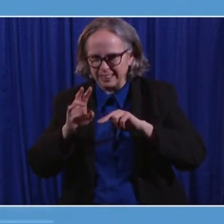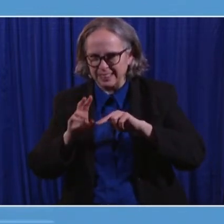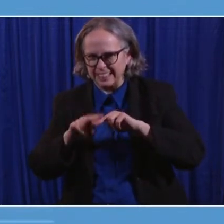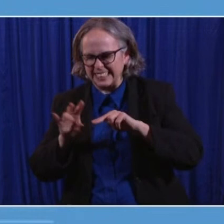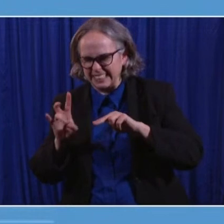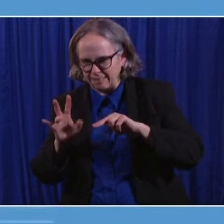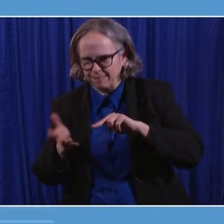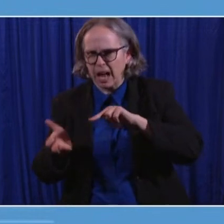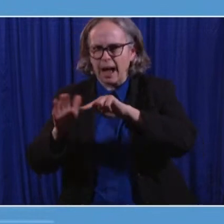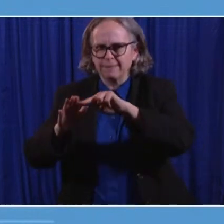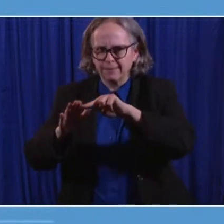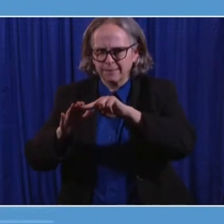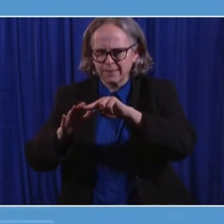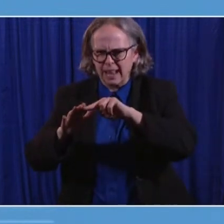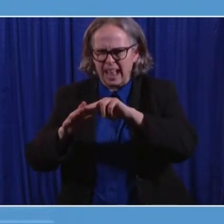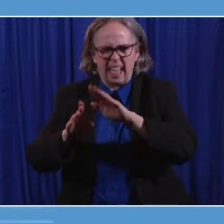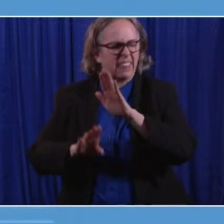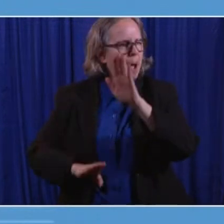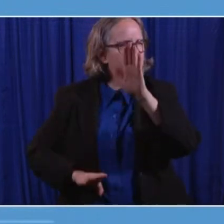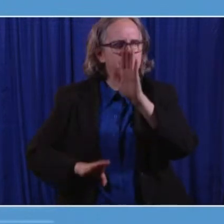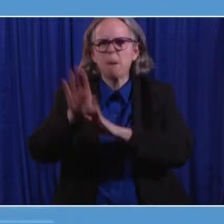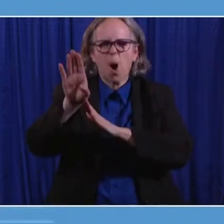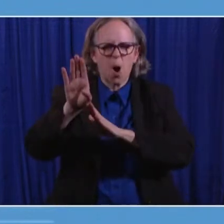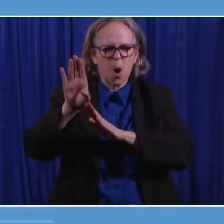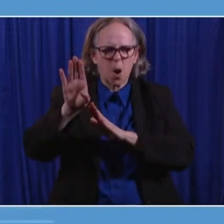start taking off.